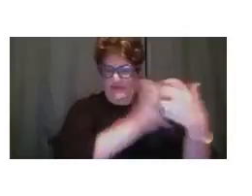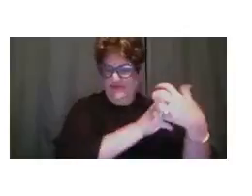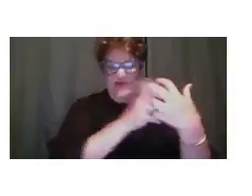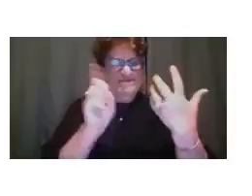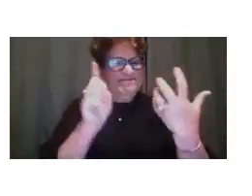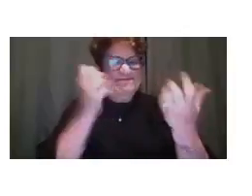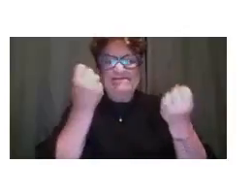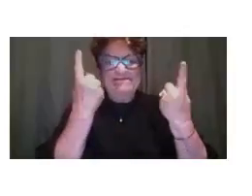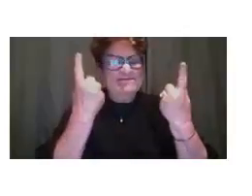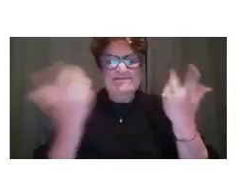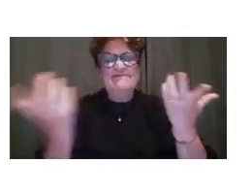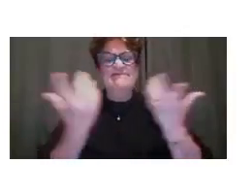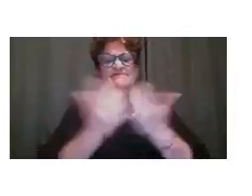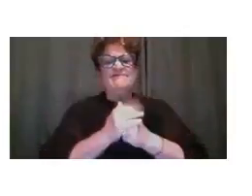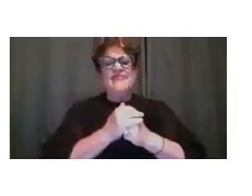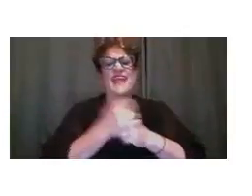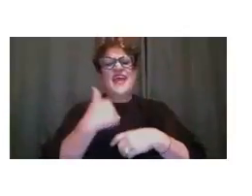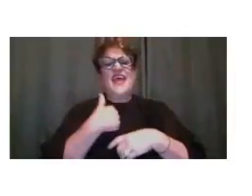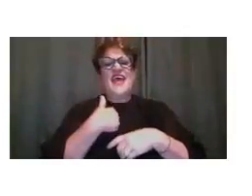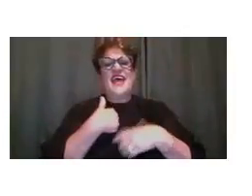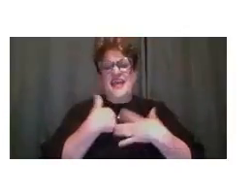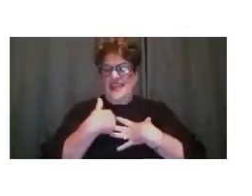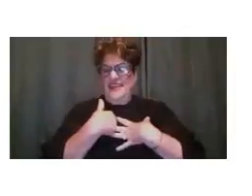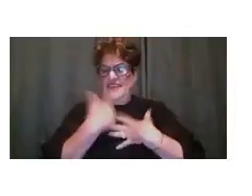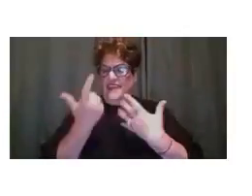high school, it was like